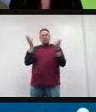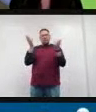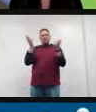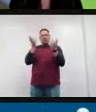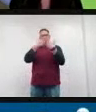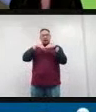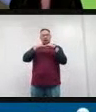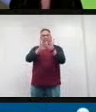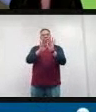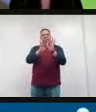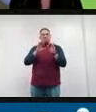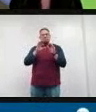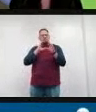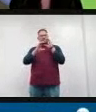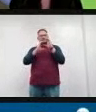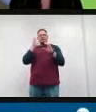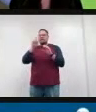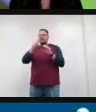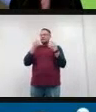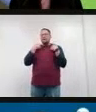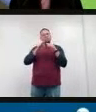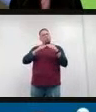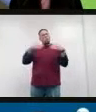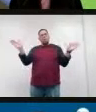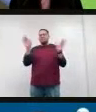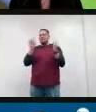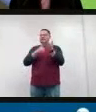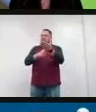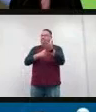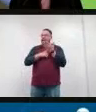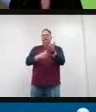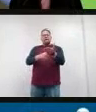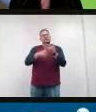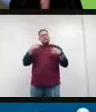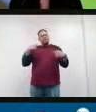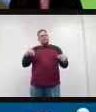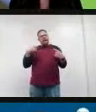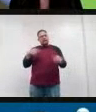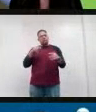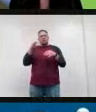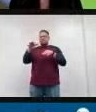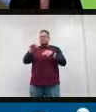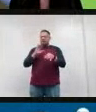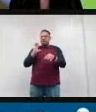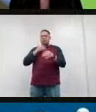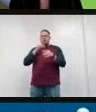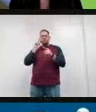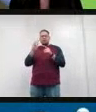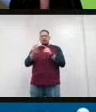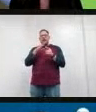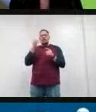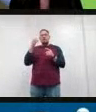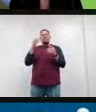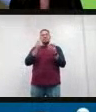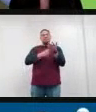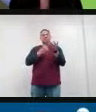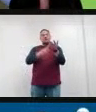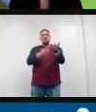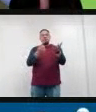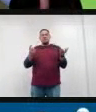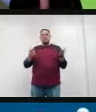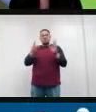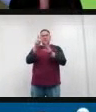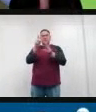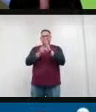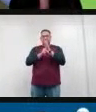We need to have open debate. Let's explain our perspective. And sometimes good policies come